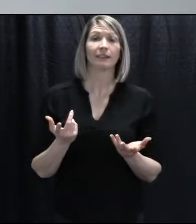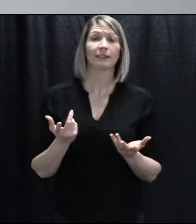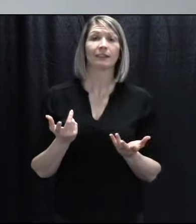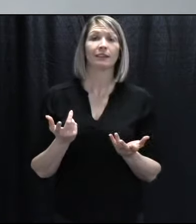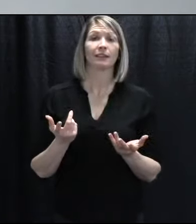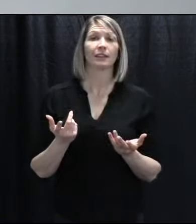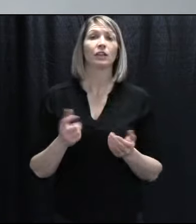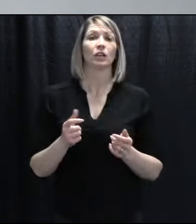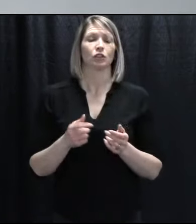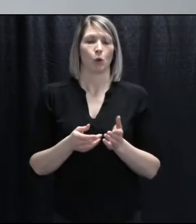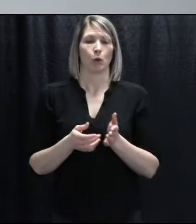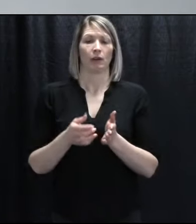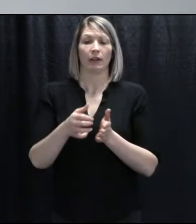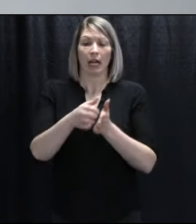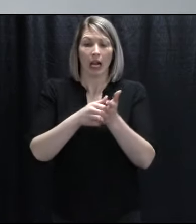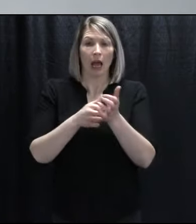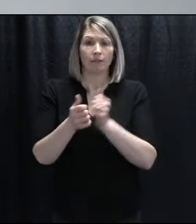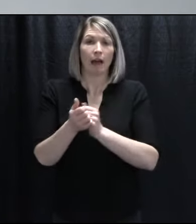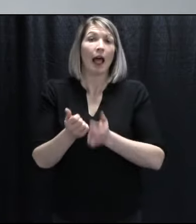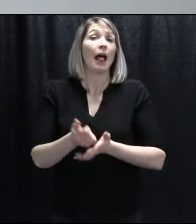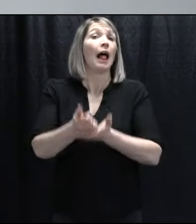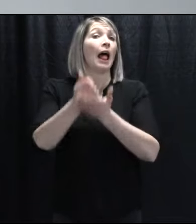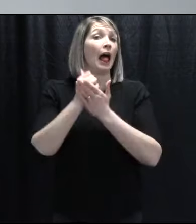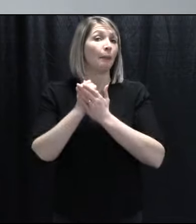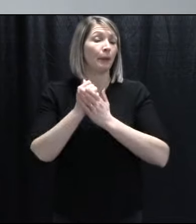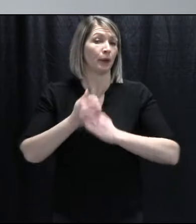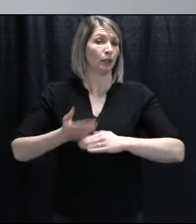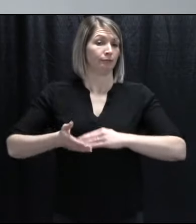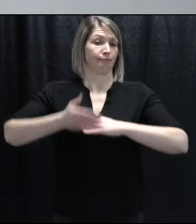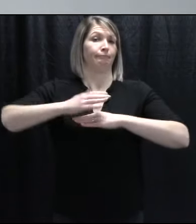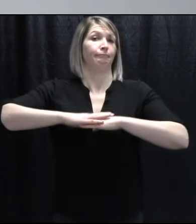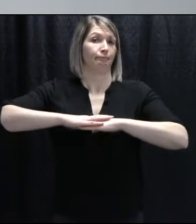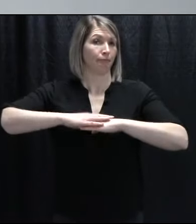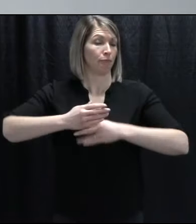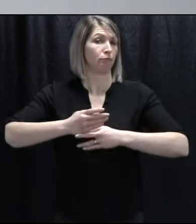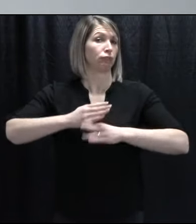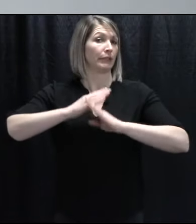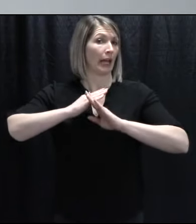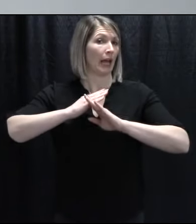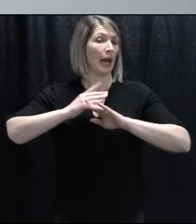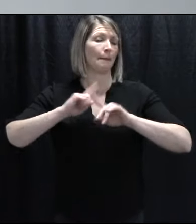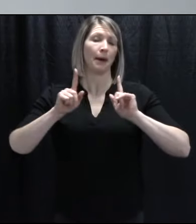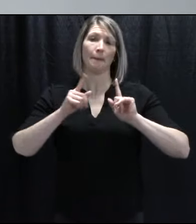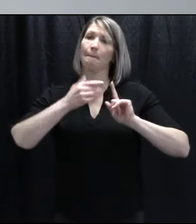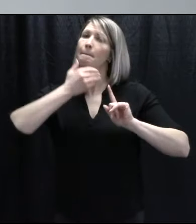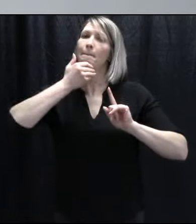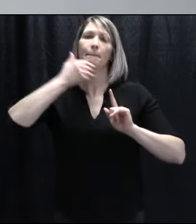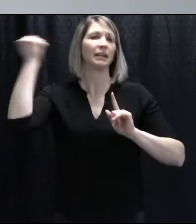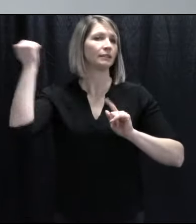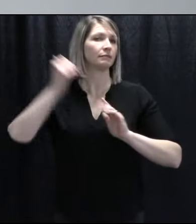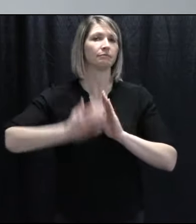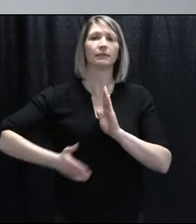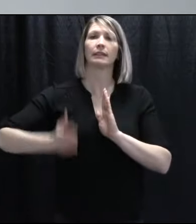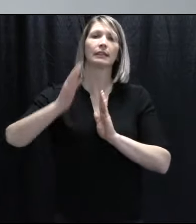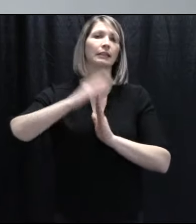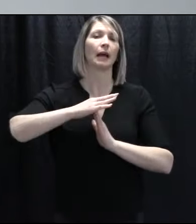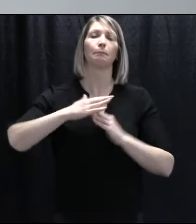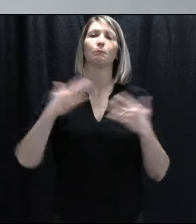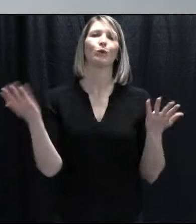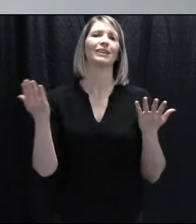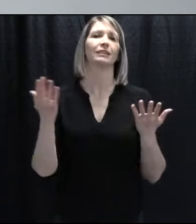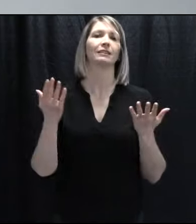It is an extra layer of protection, but it does not take the place of careful hand washing. So when you take the gloves